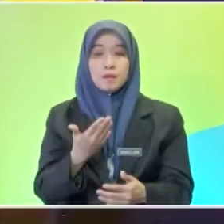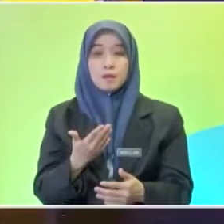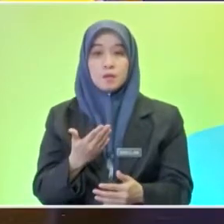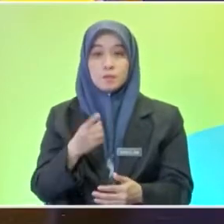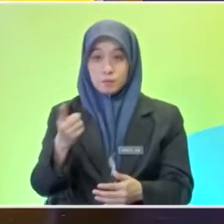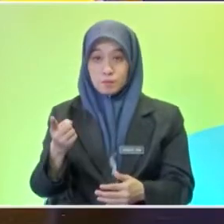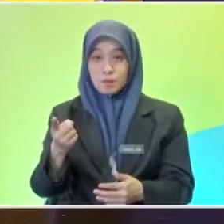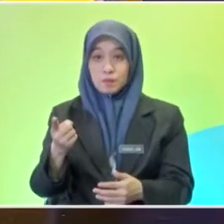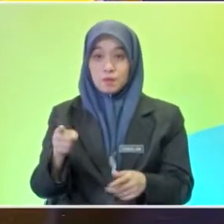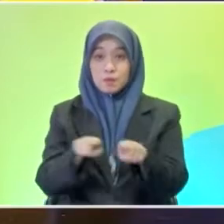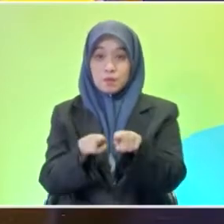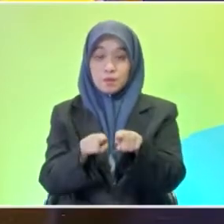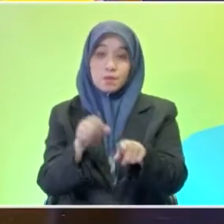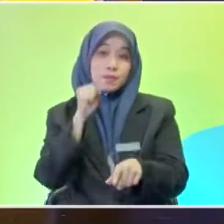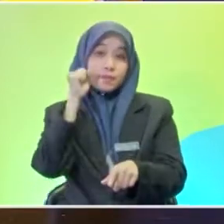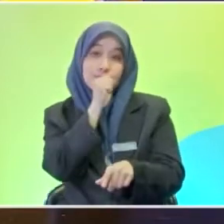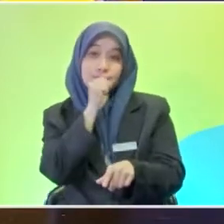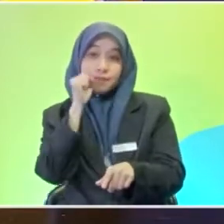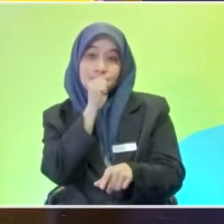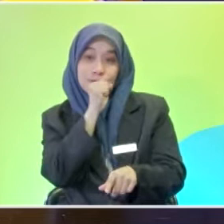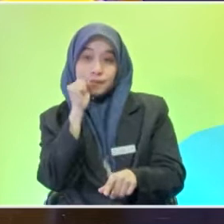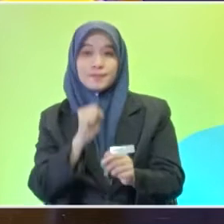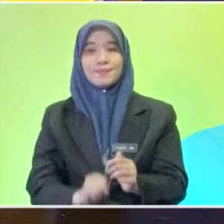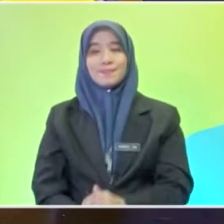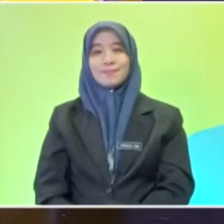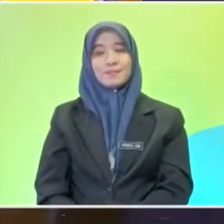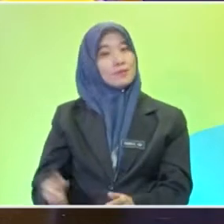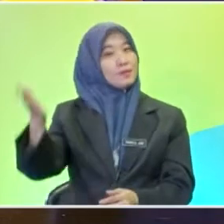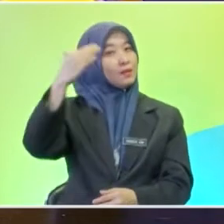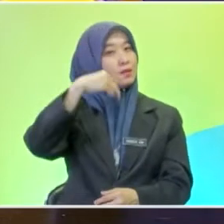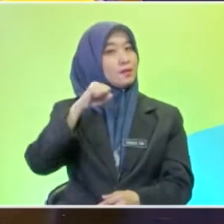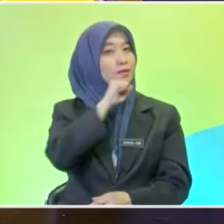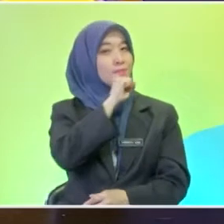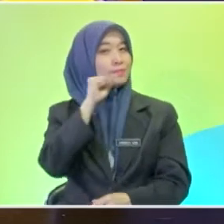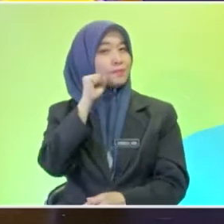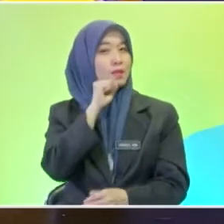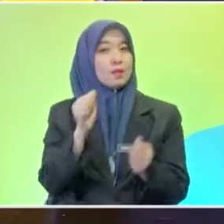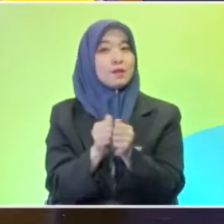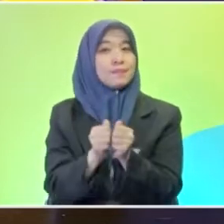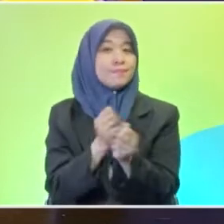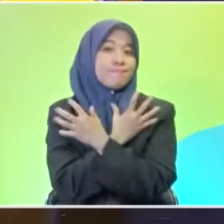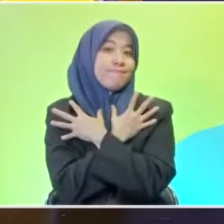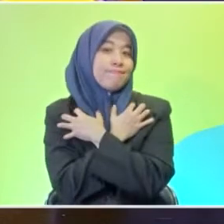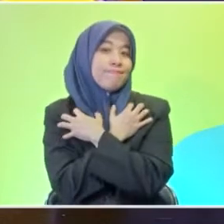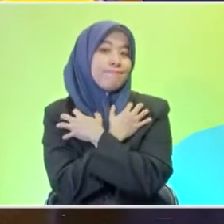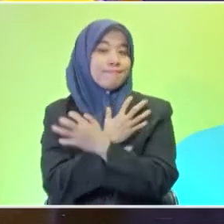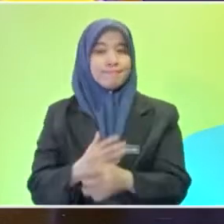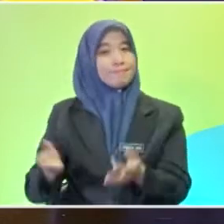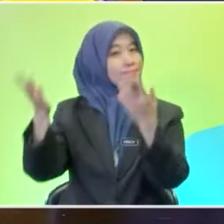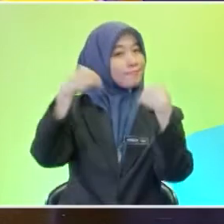song? Yes, let's sing a song. Good. Okay. Okay, let's sing the song with the band. Okay, let's go.